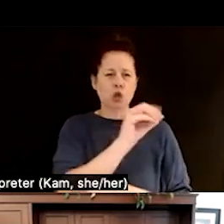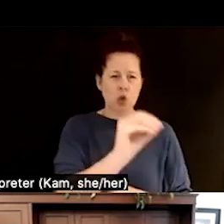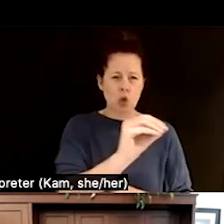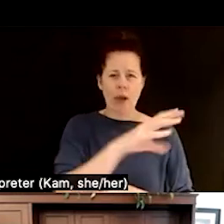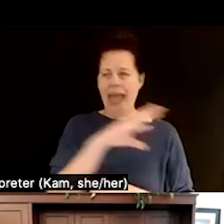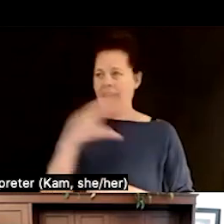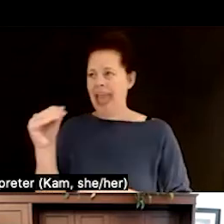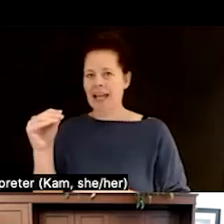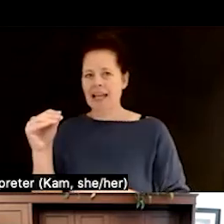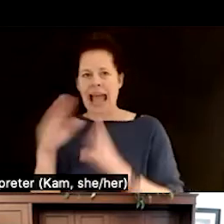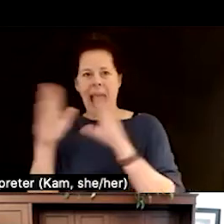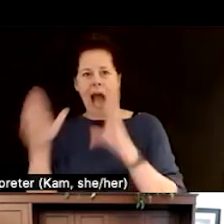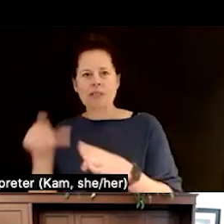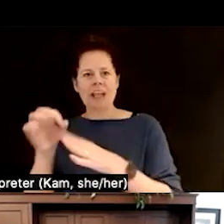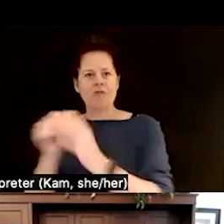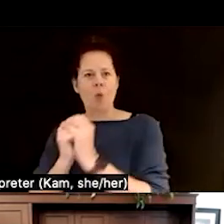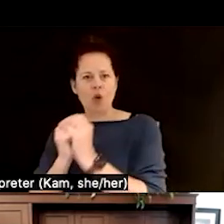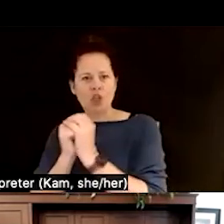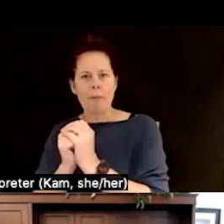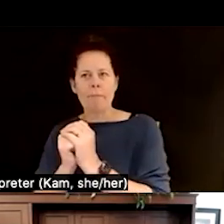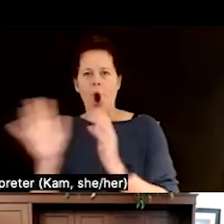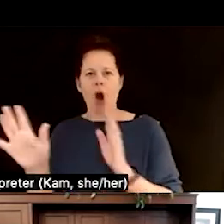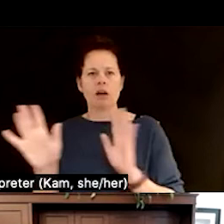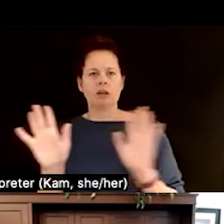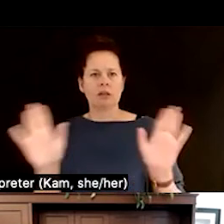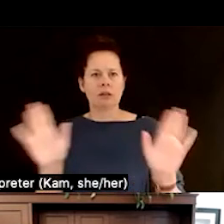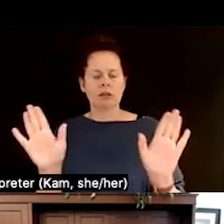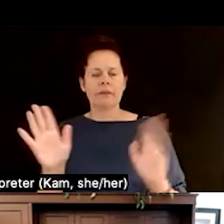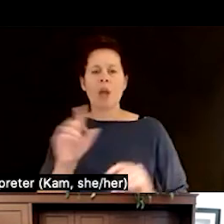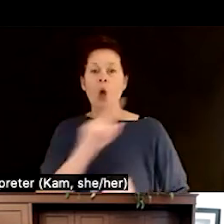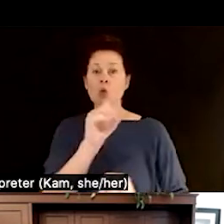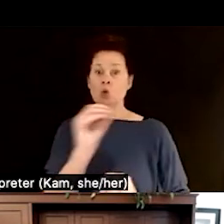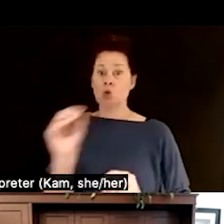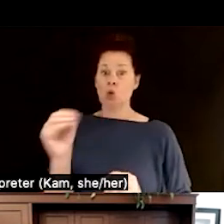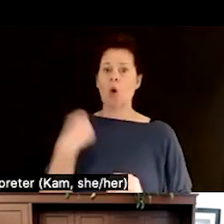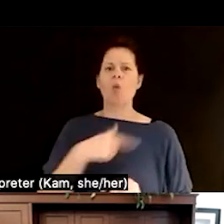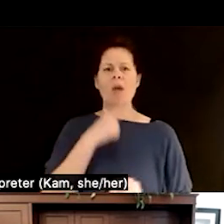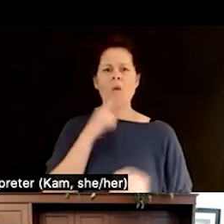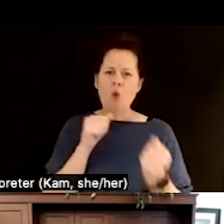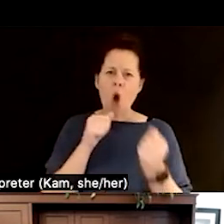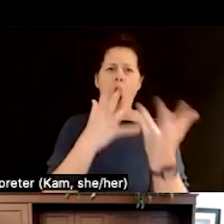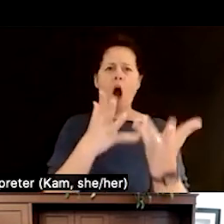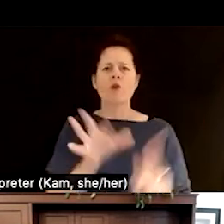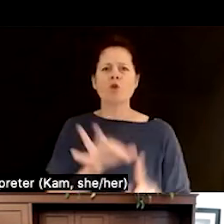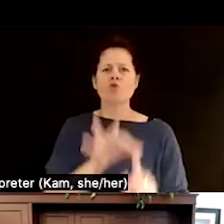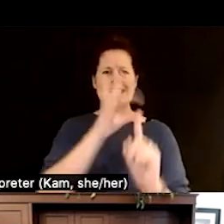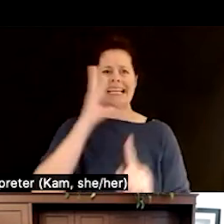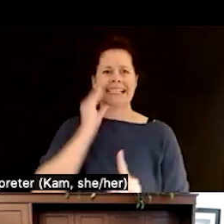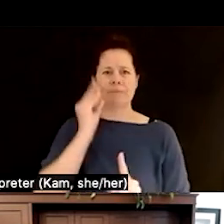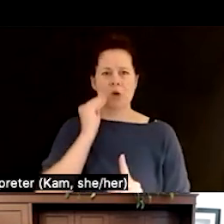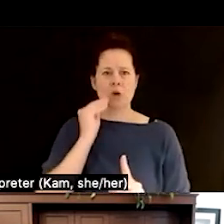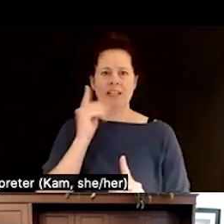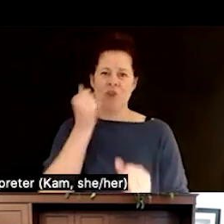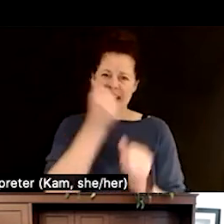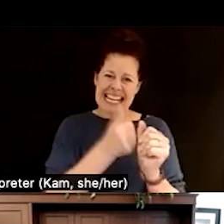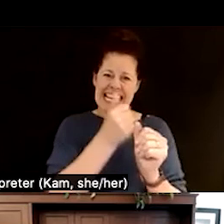we really want to offer like these unique experiences for every guest. And at times, like I think